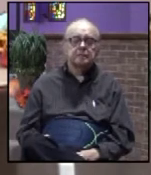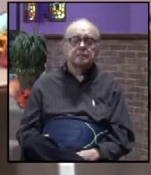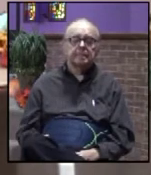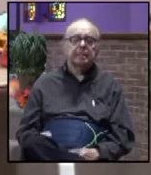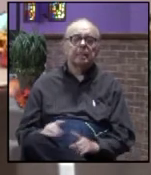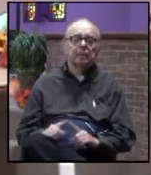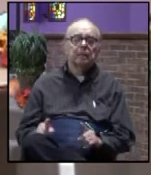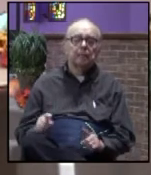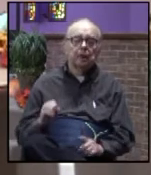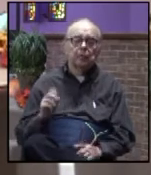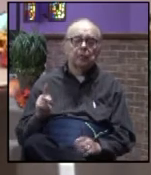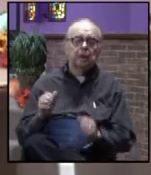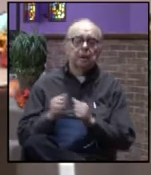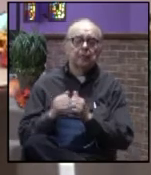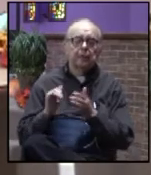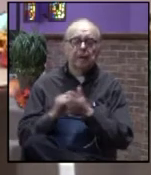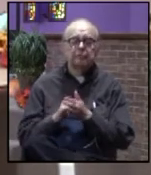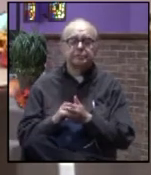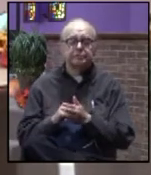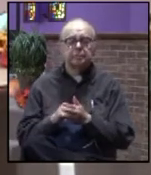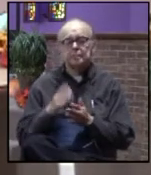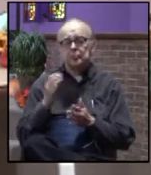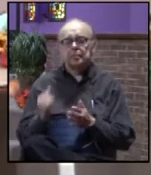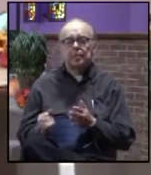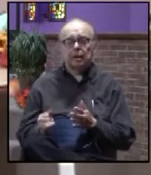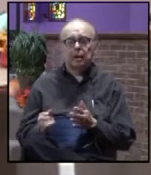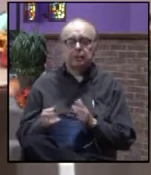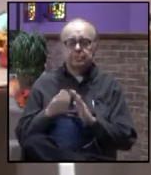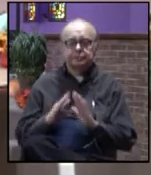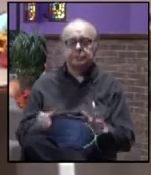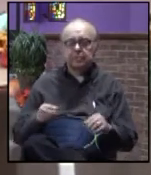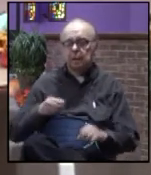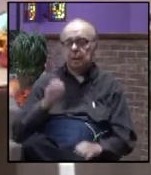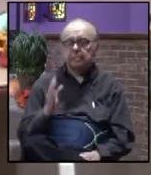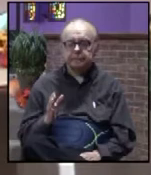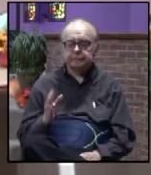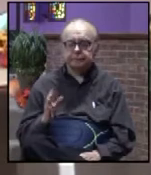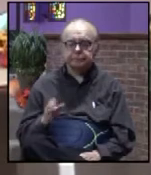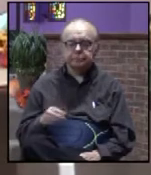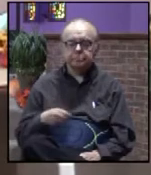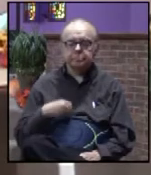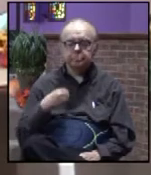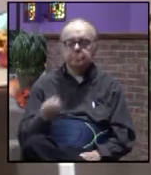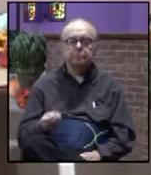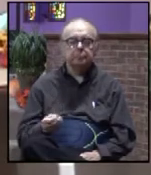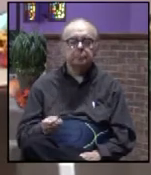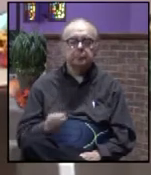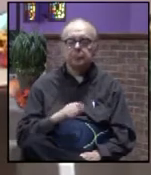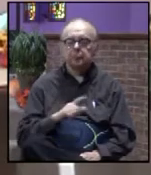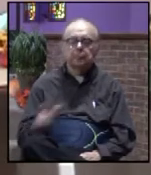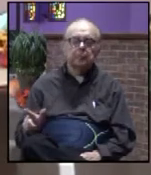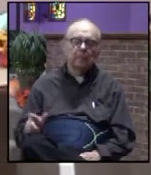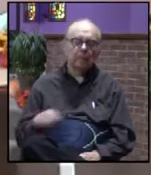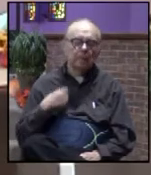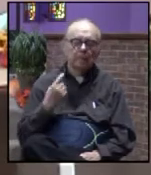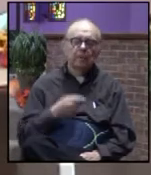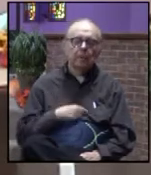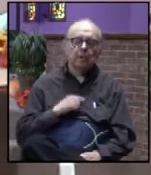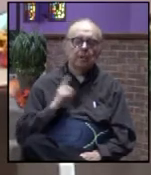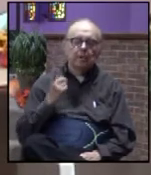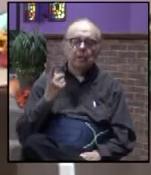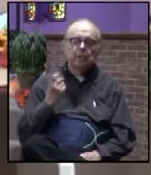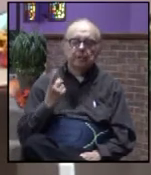But I'm okay with this because the peace of God that he has given to all of us is what we begin